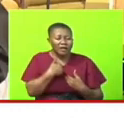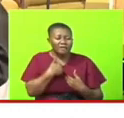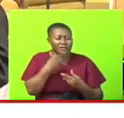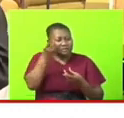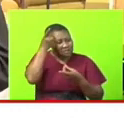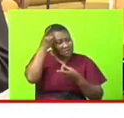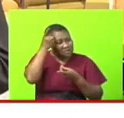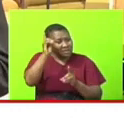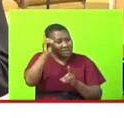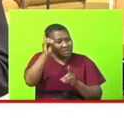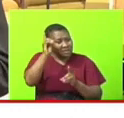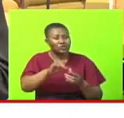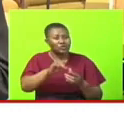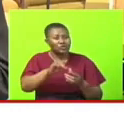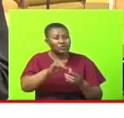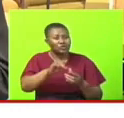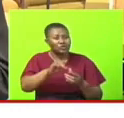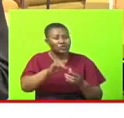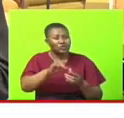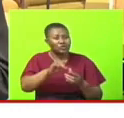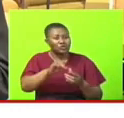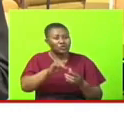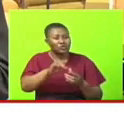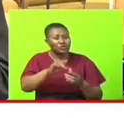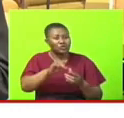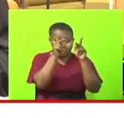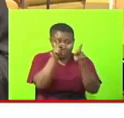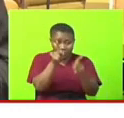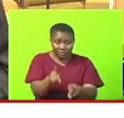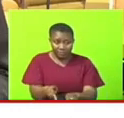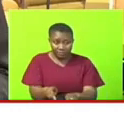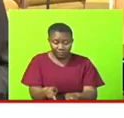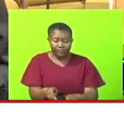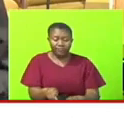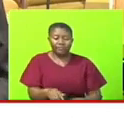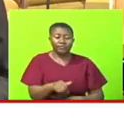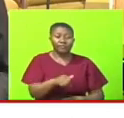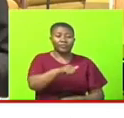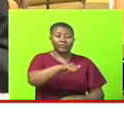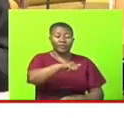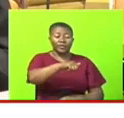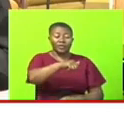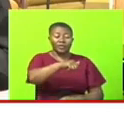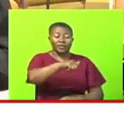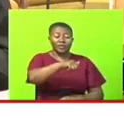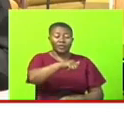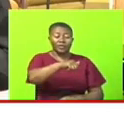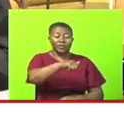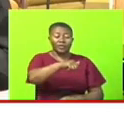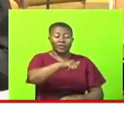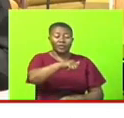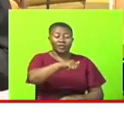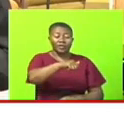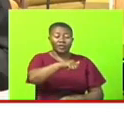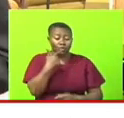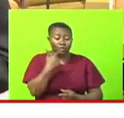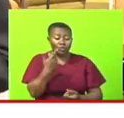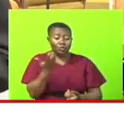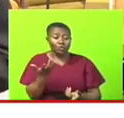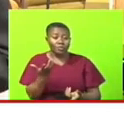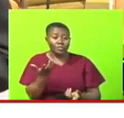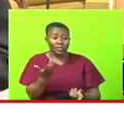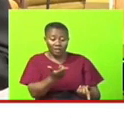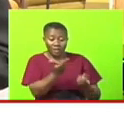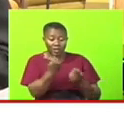in Parliament. That needs to be interpreted by the Supreme Court, whether we are talking about this Parliament or the future